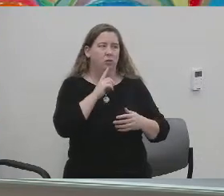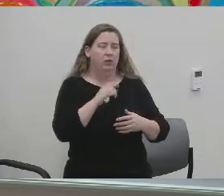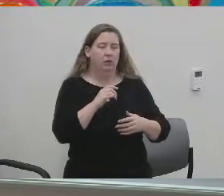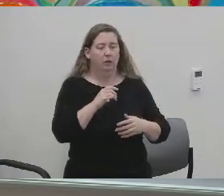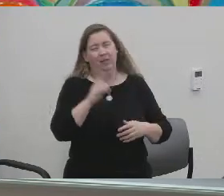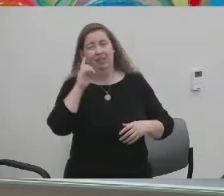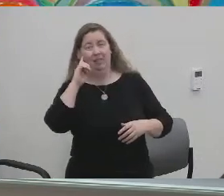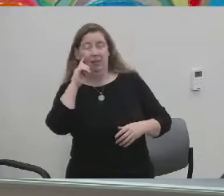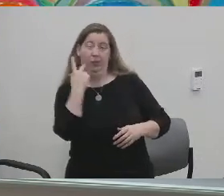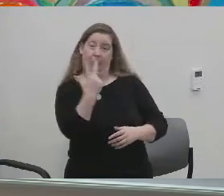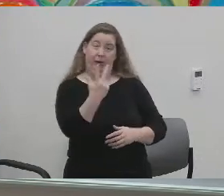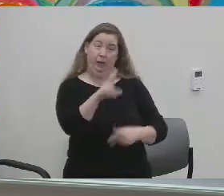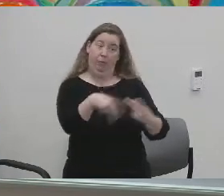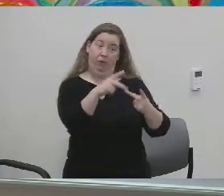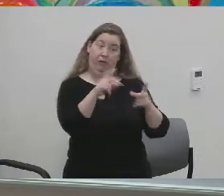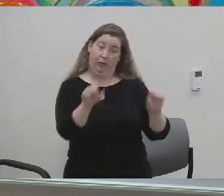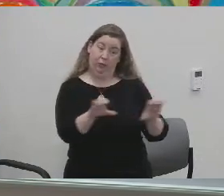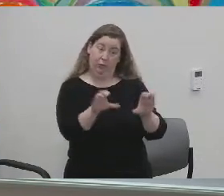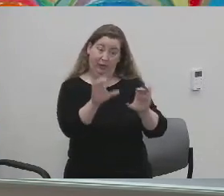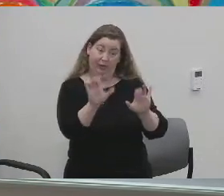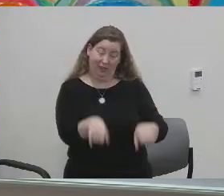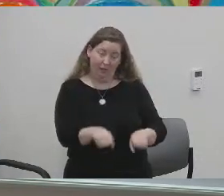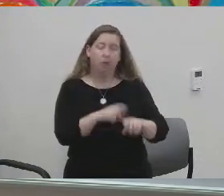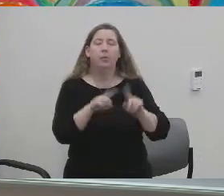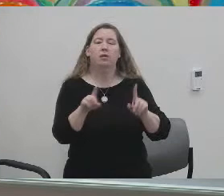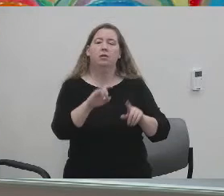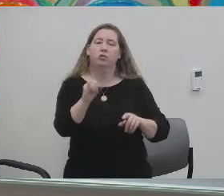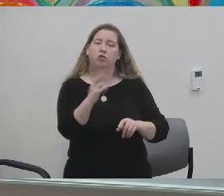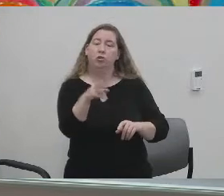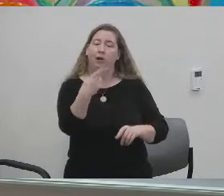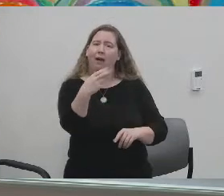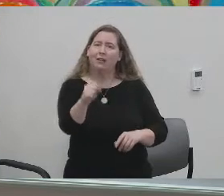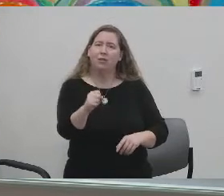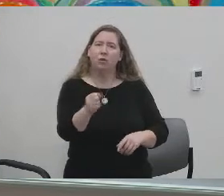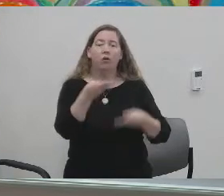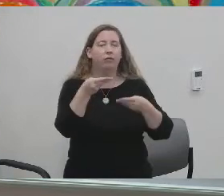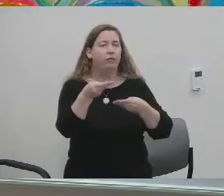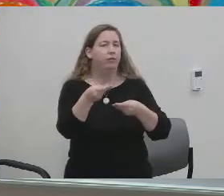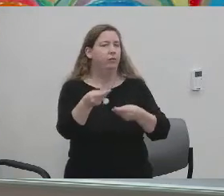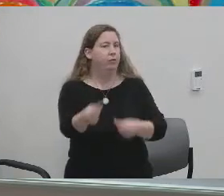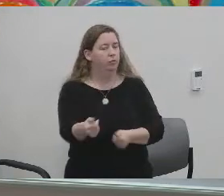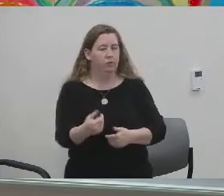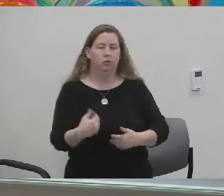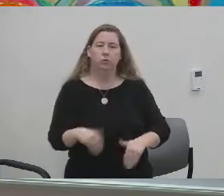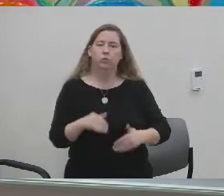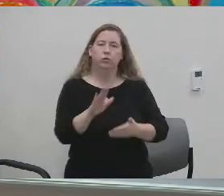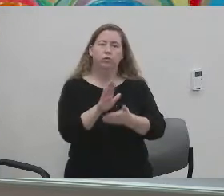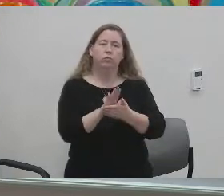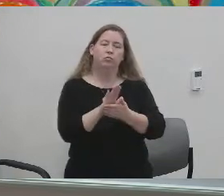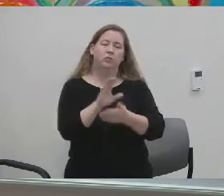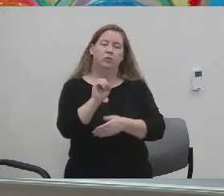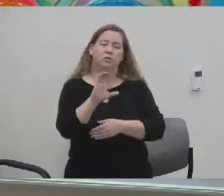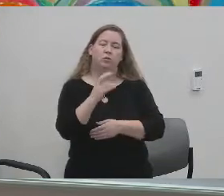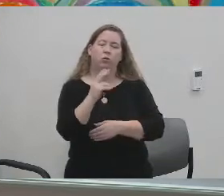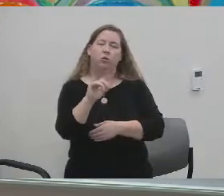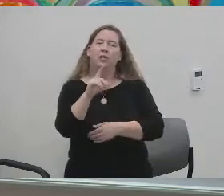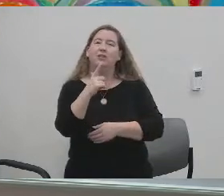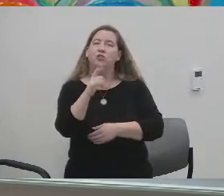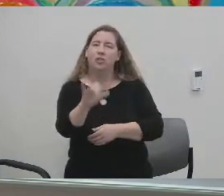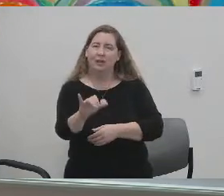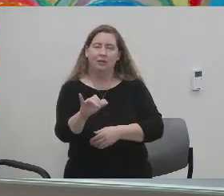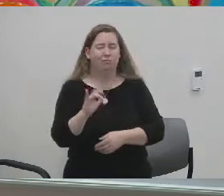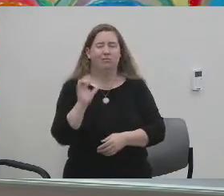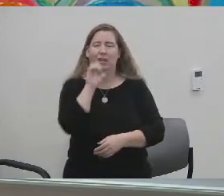can do that perfectly. But we have some buildings like the junior high that are fluent in Schoology. They're not going to need anything with Schoology. So